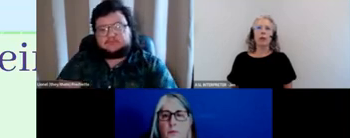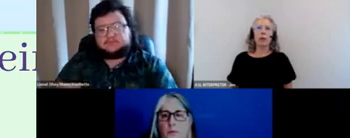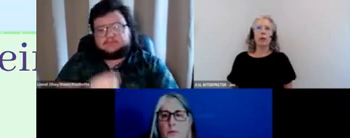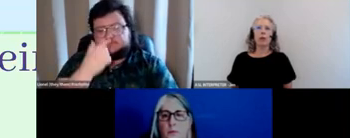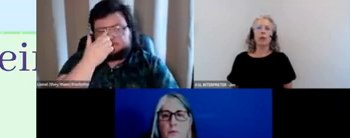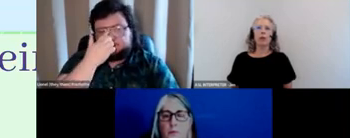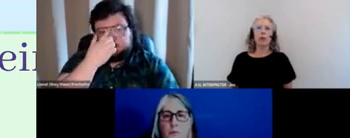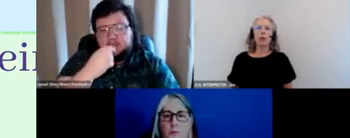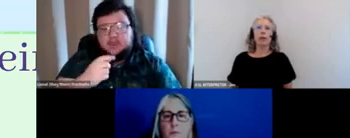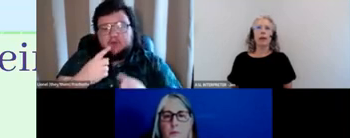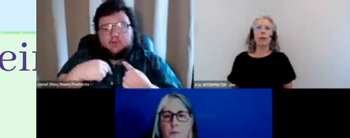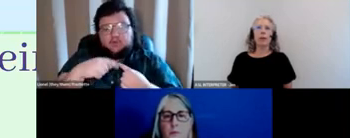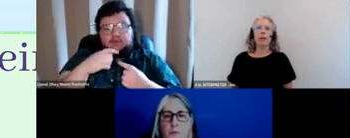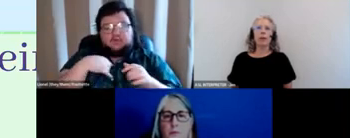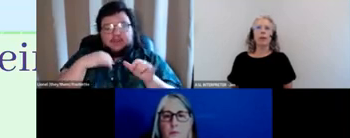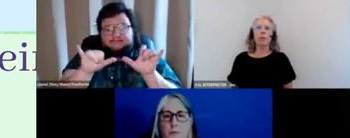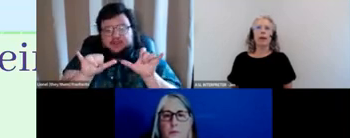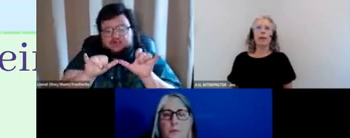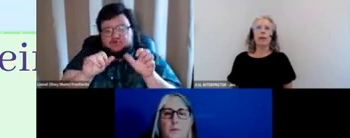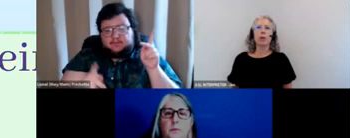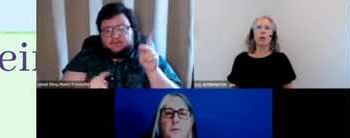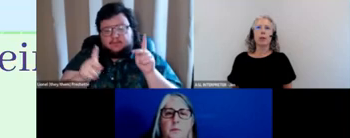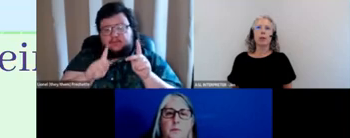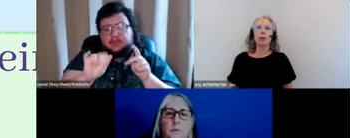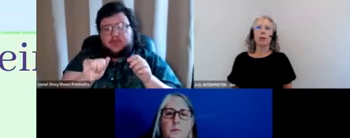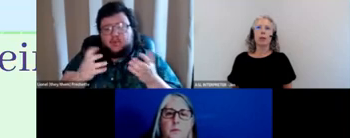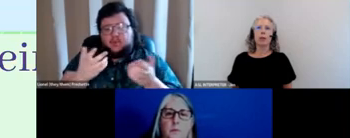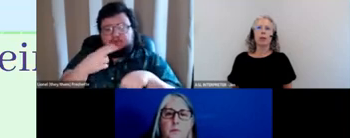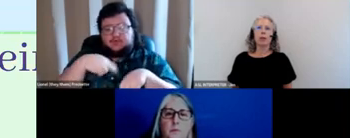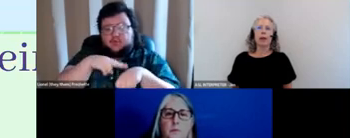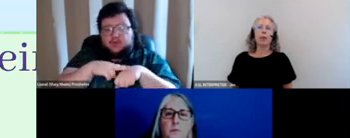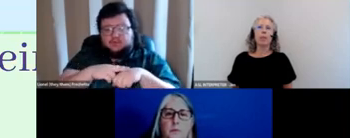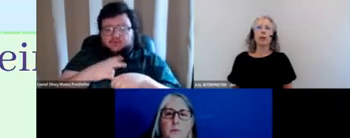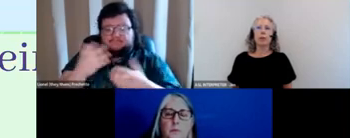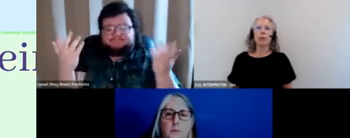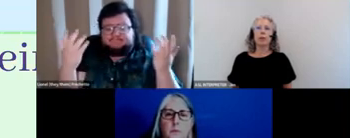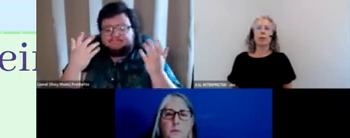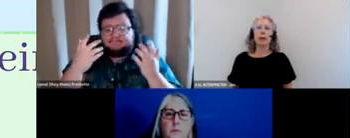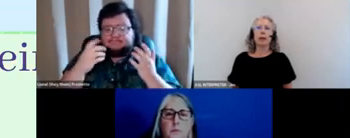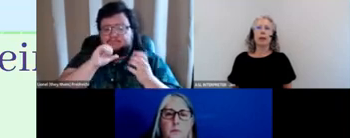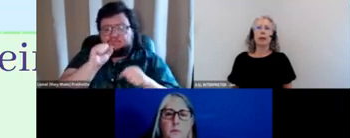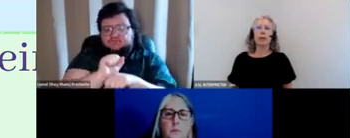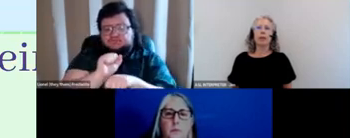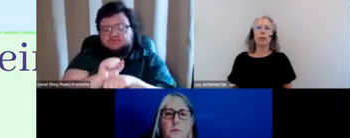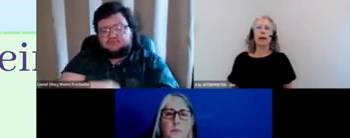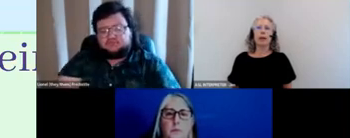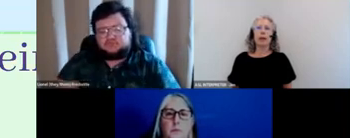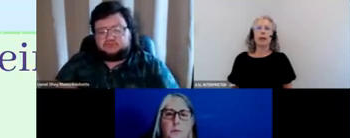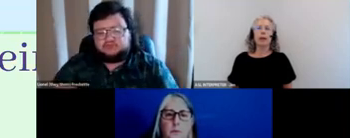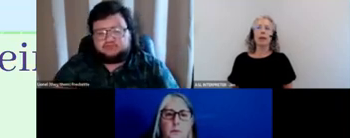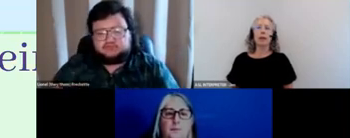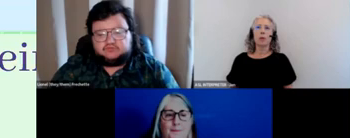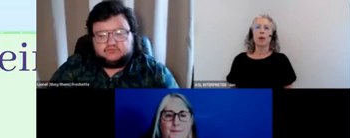And also the ability of that person to be able to make their own decisions. And we measure people by this standard of